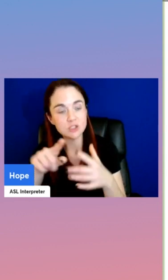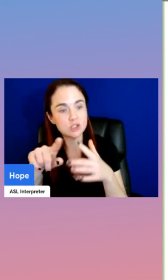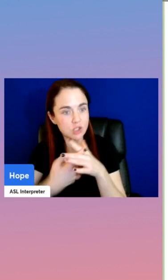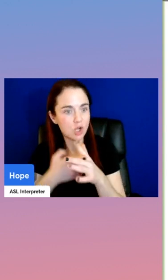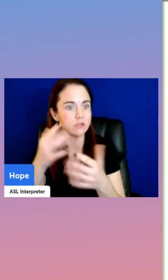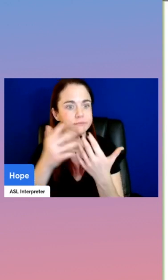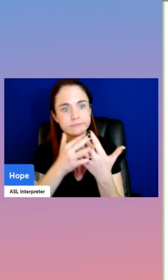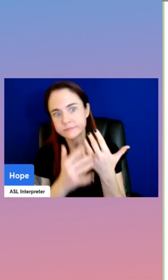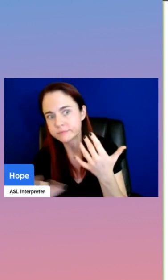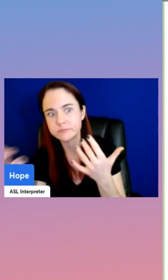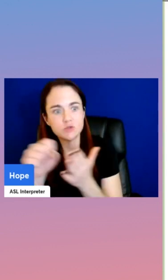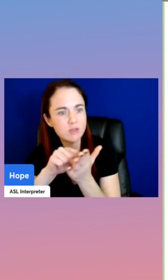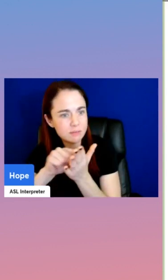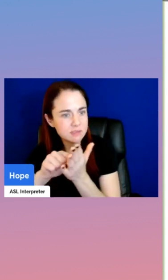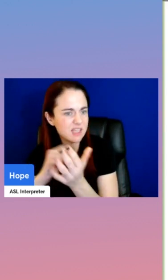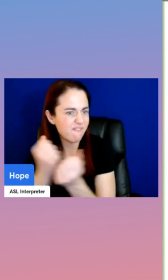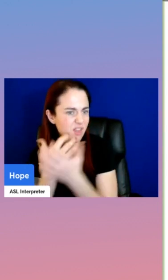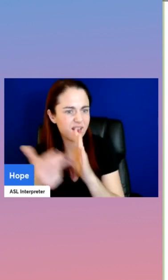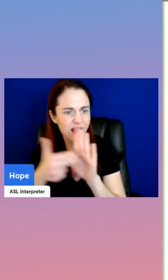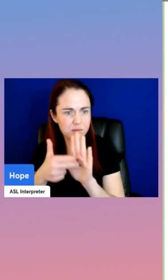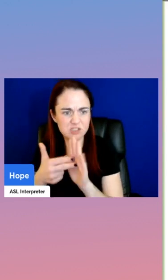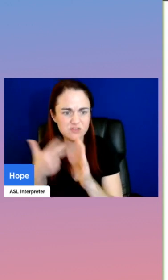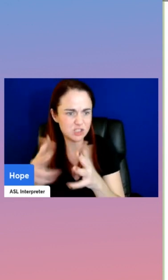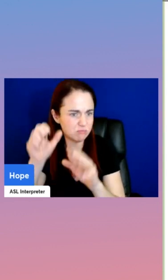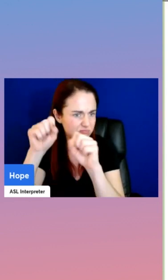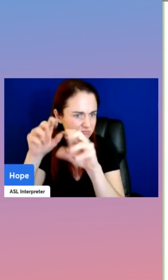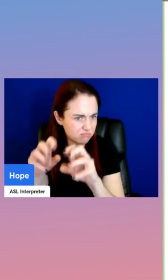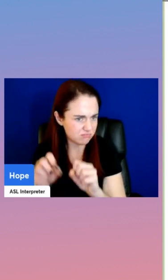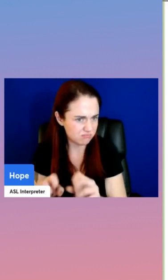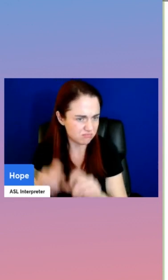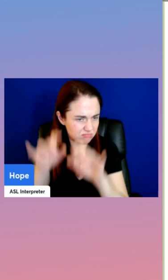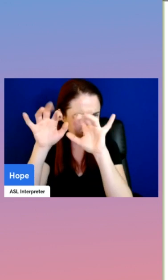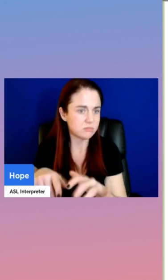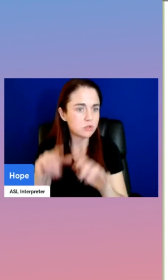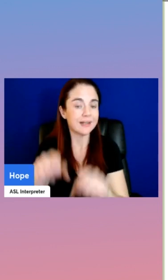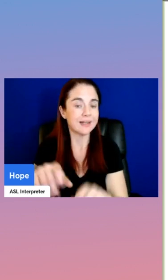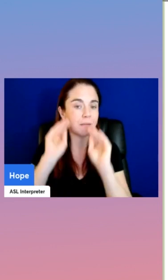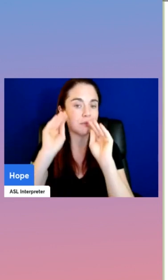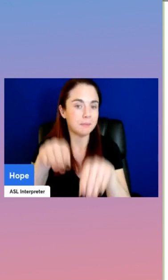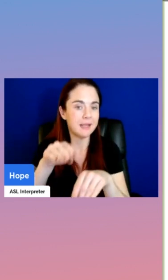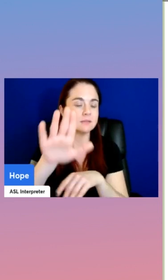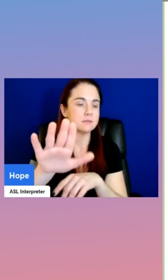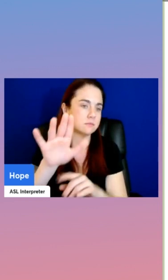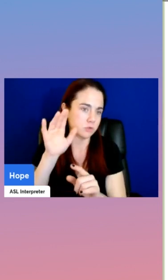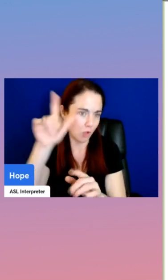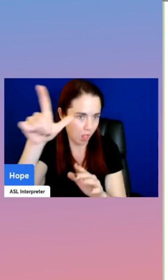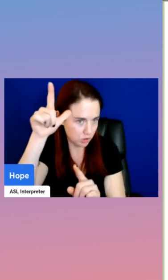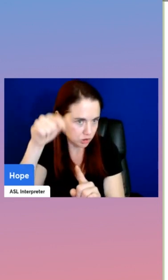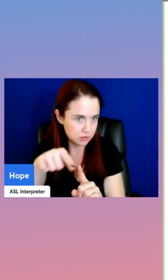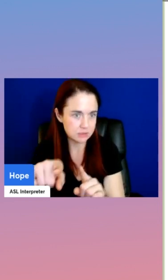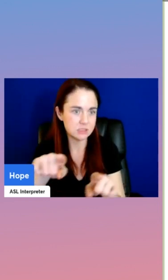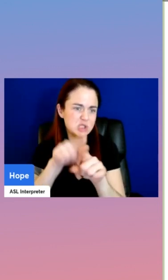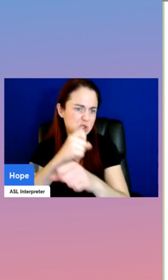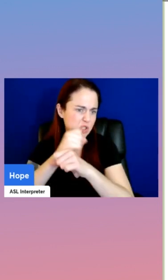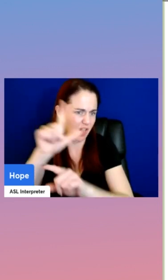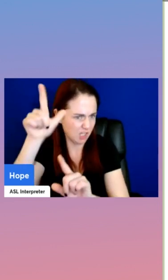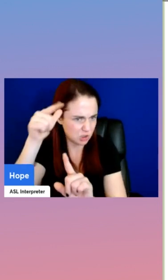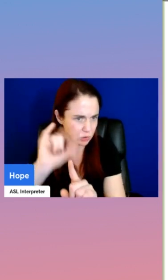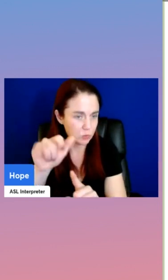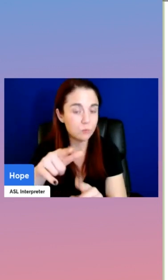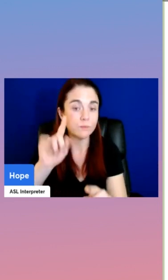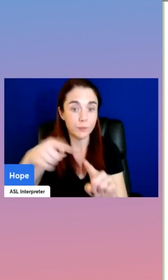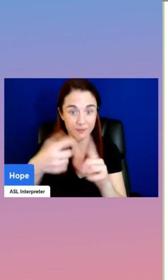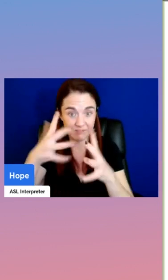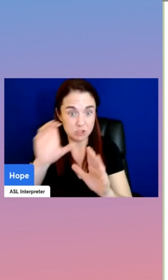PowerShell scripts, or Ansible playbooks that you provided in order for you to be able to implement your hardening and security logic. After that is done, the image is